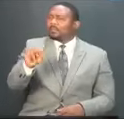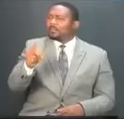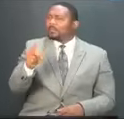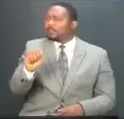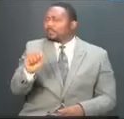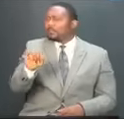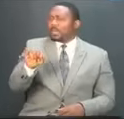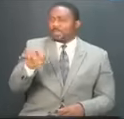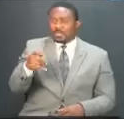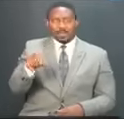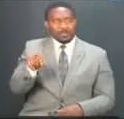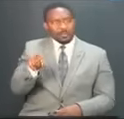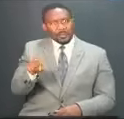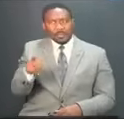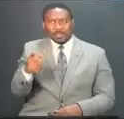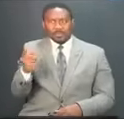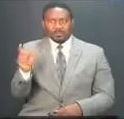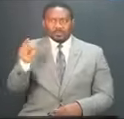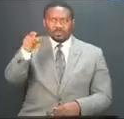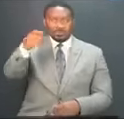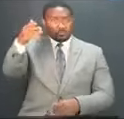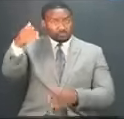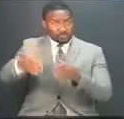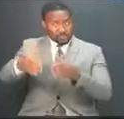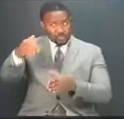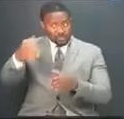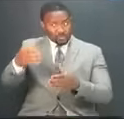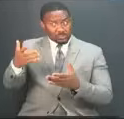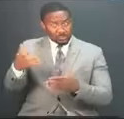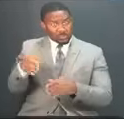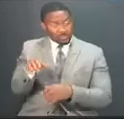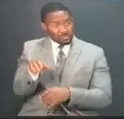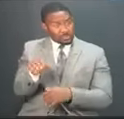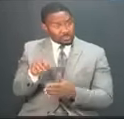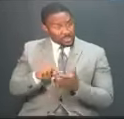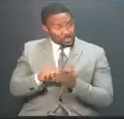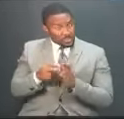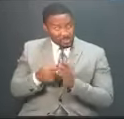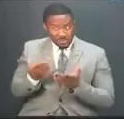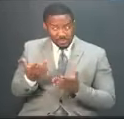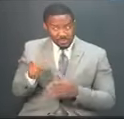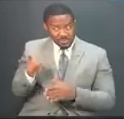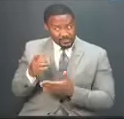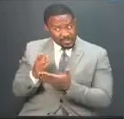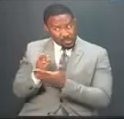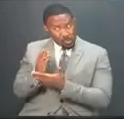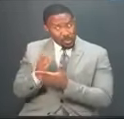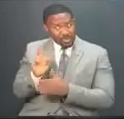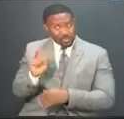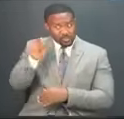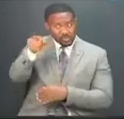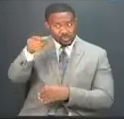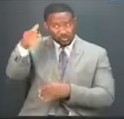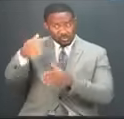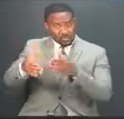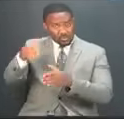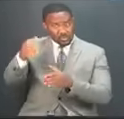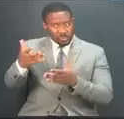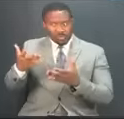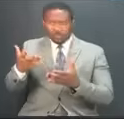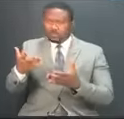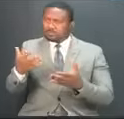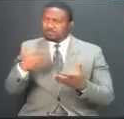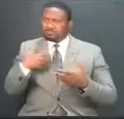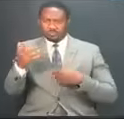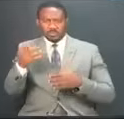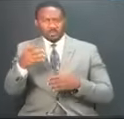to appeal, then that exercise of the right to appeal against the